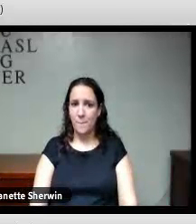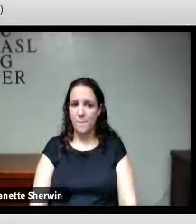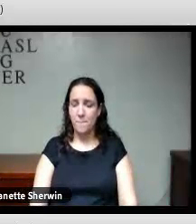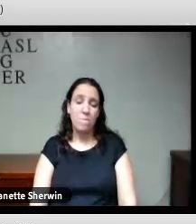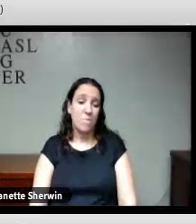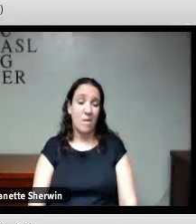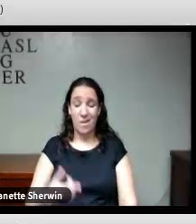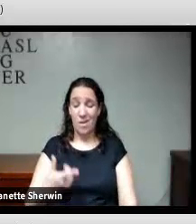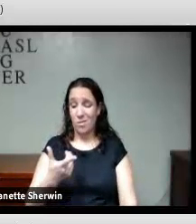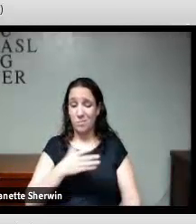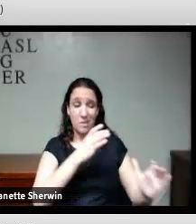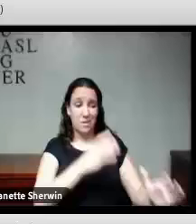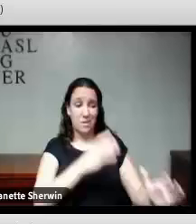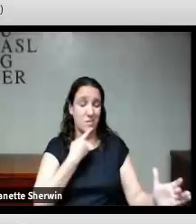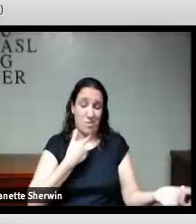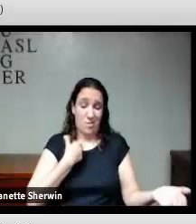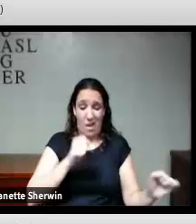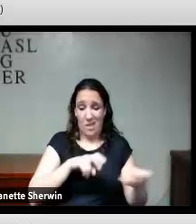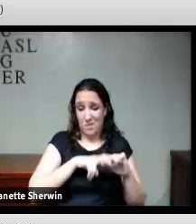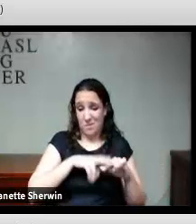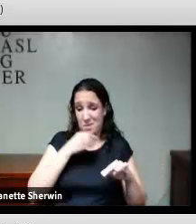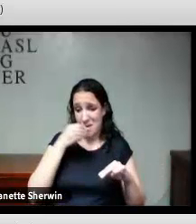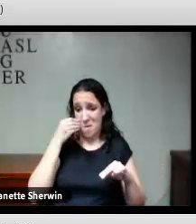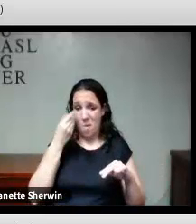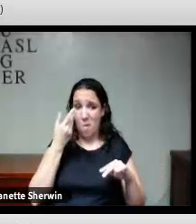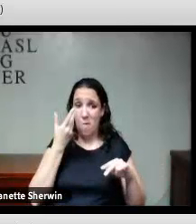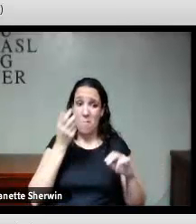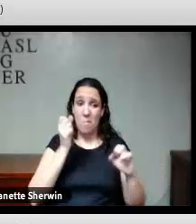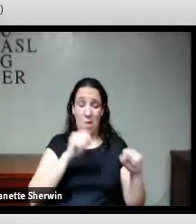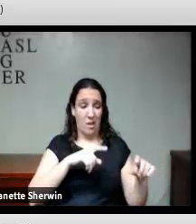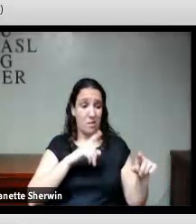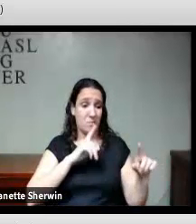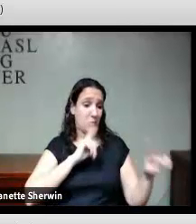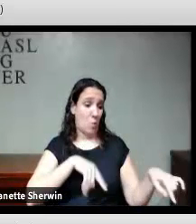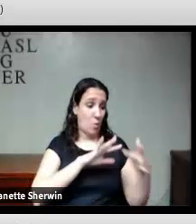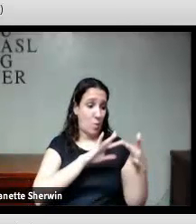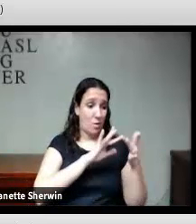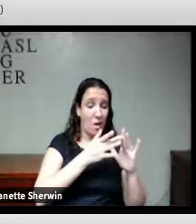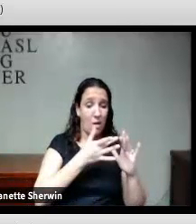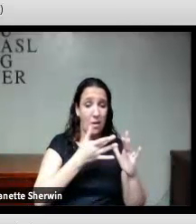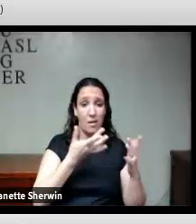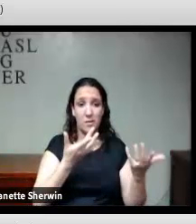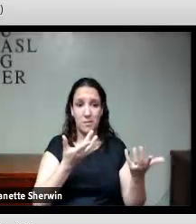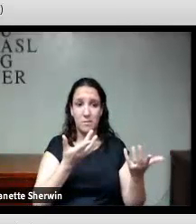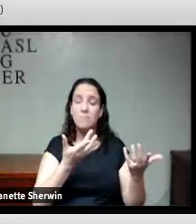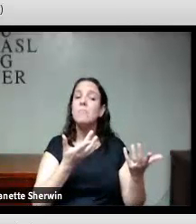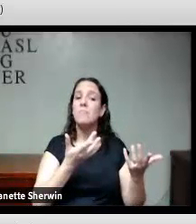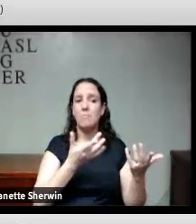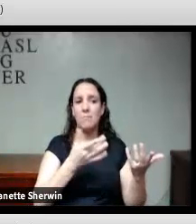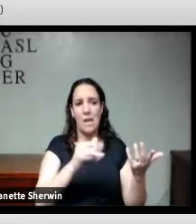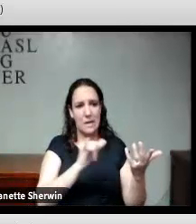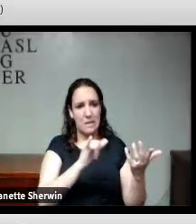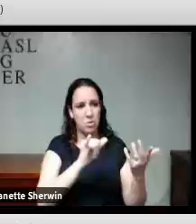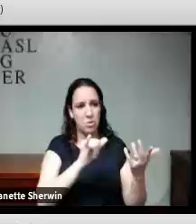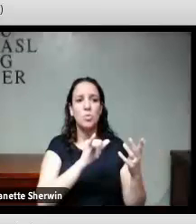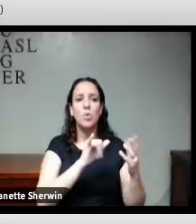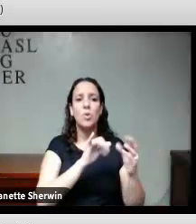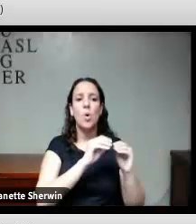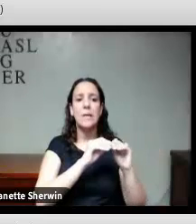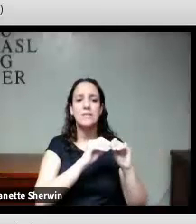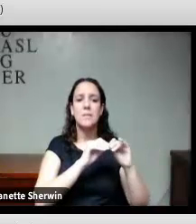do this, I can do that, and the loyalty won't be there. And it's contagious. As several of you alluded to, they will tell